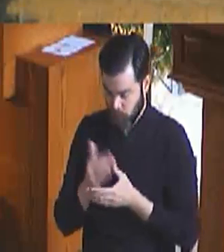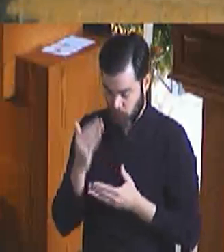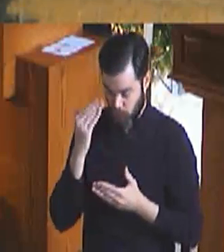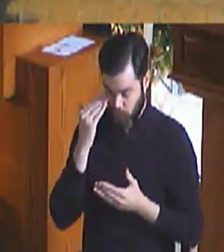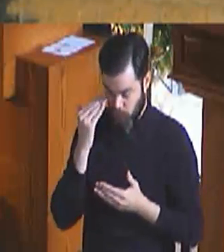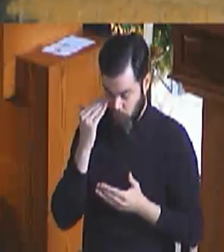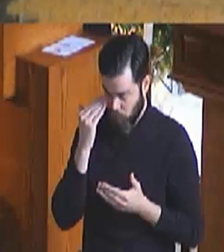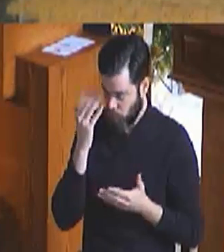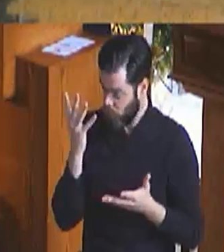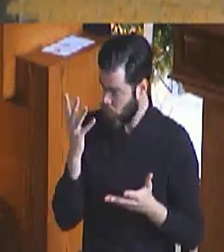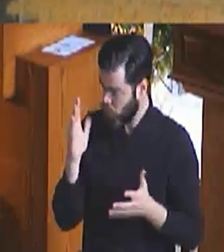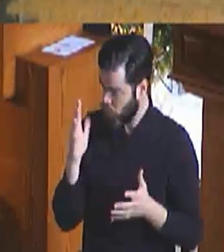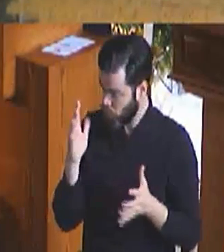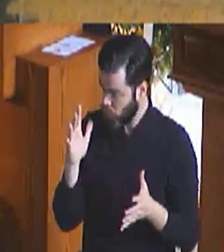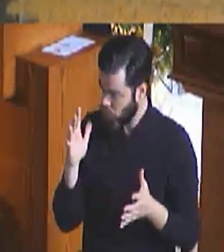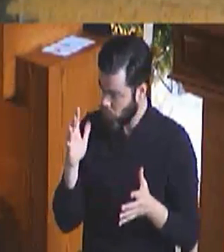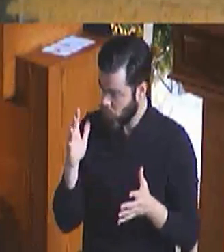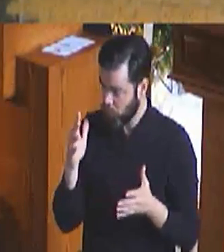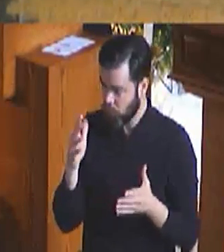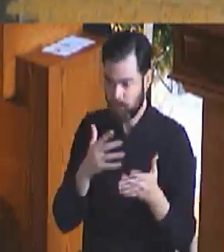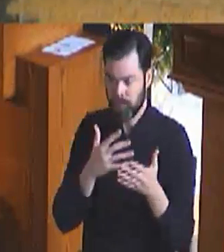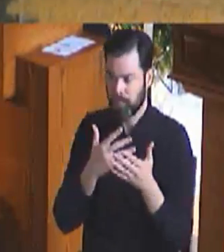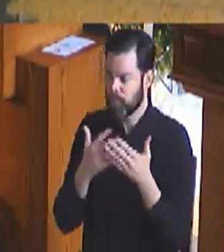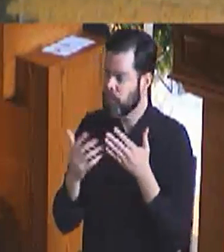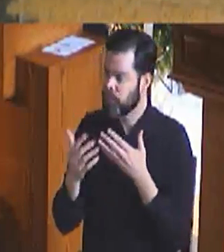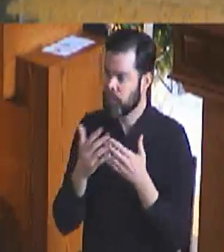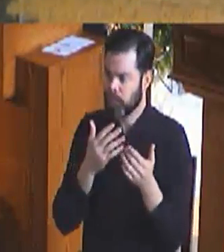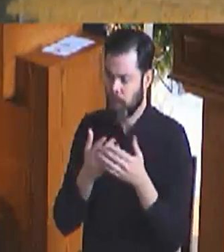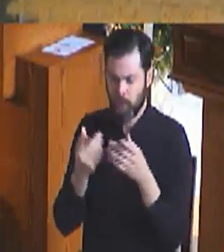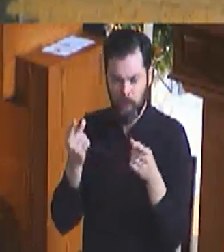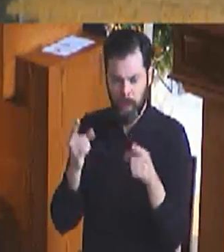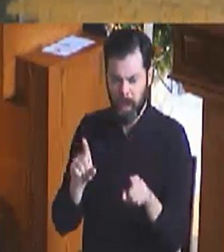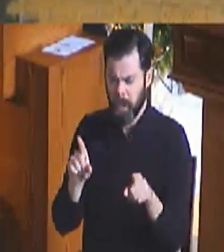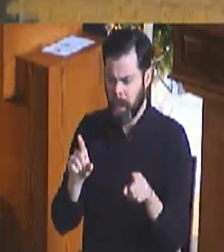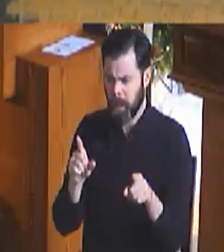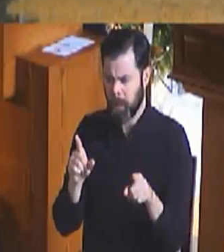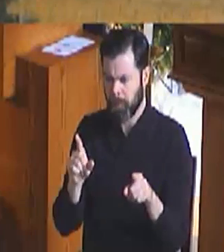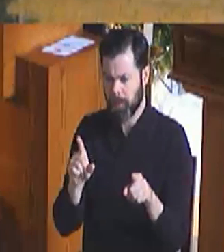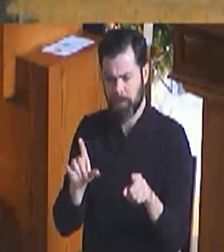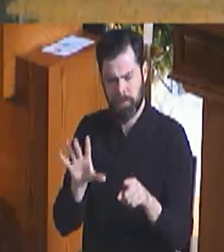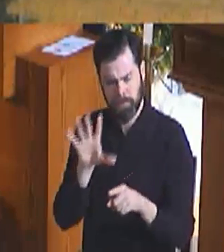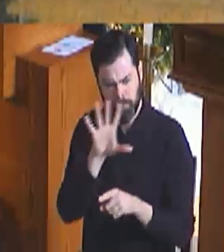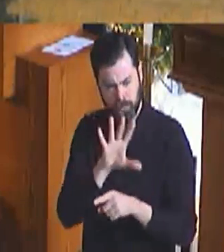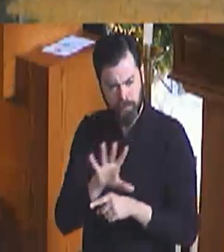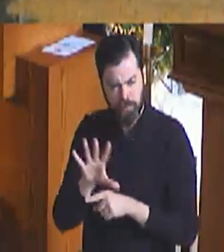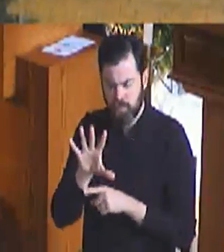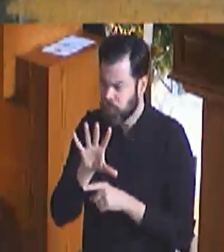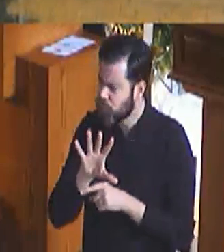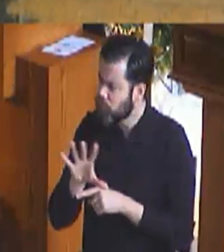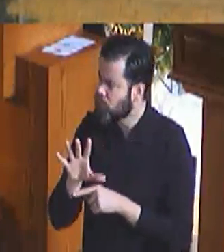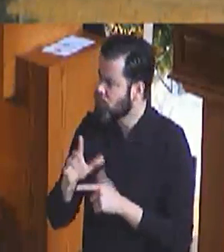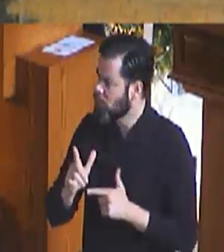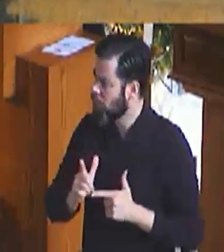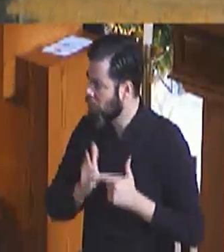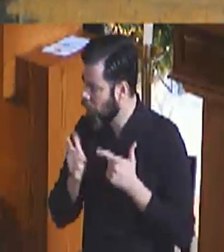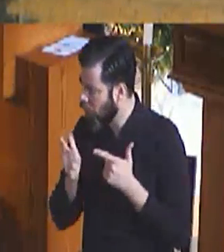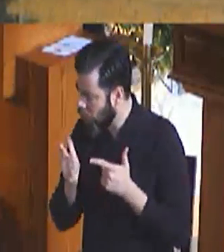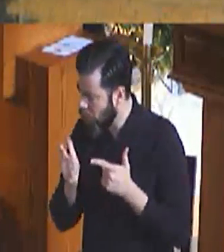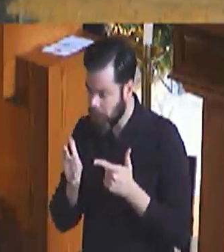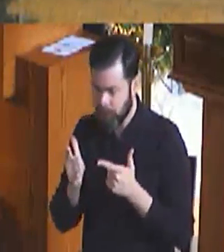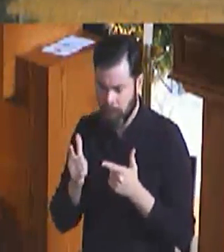know that despite appearances in our lives or our